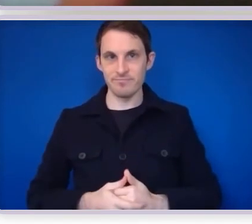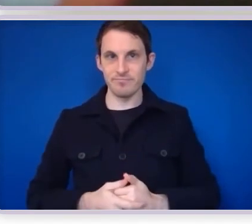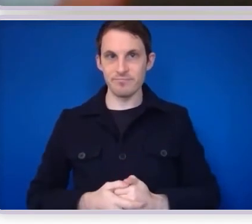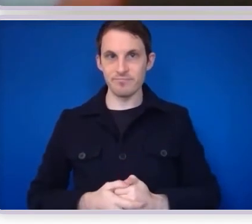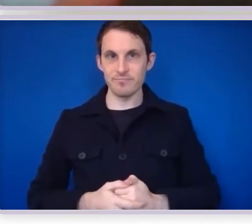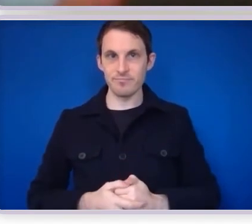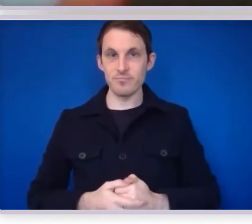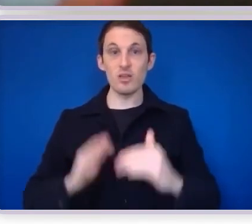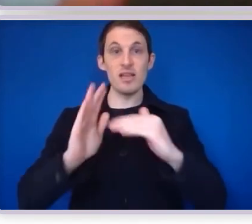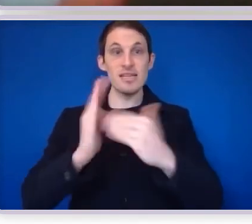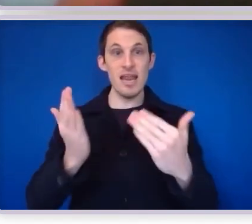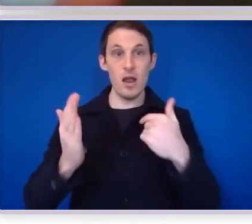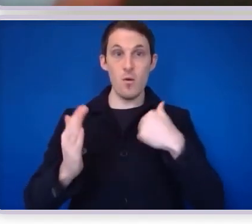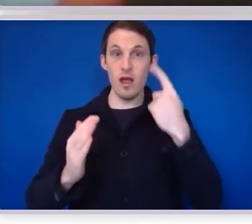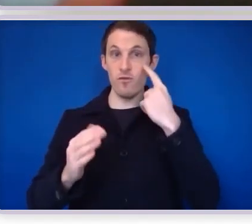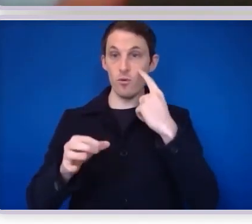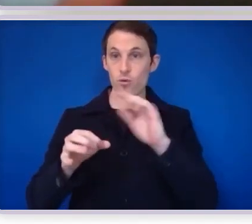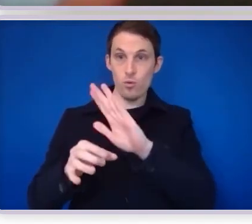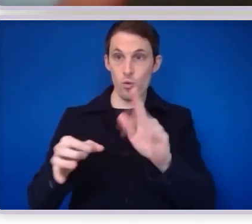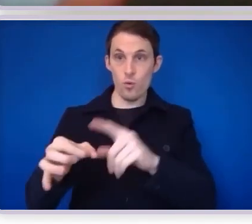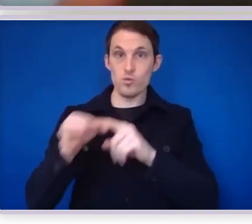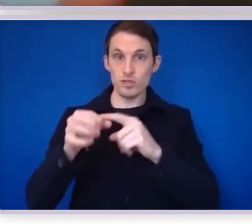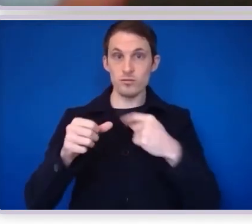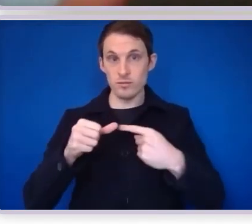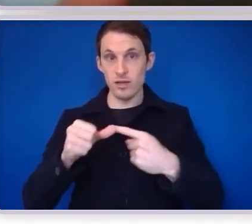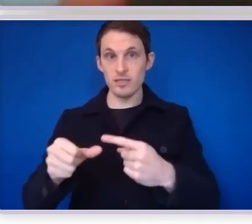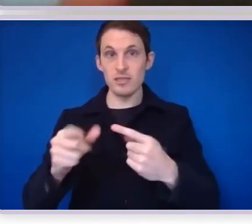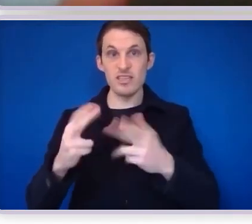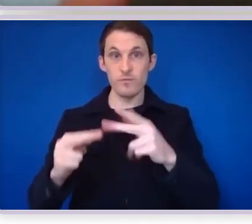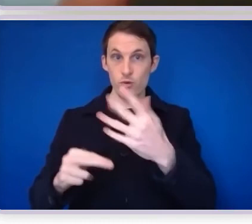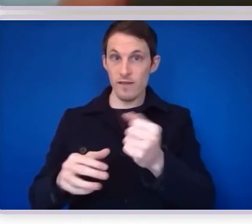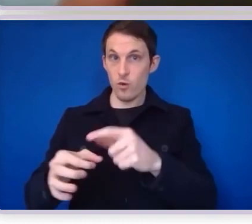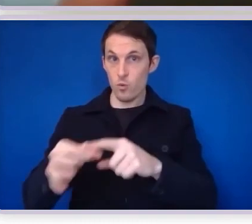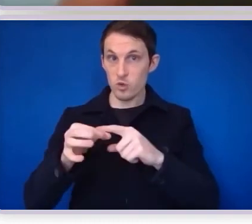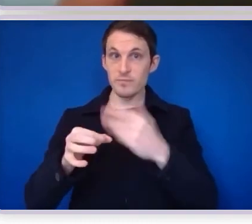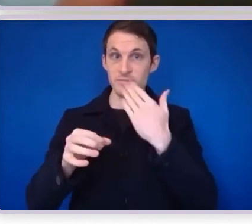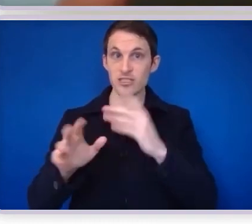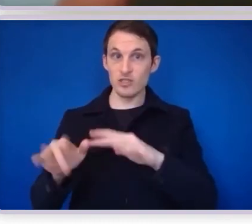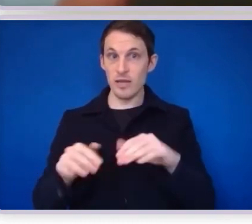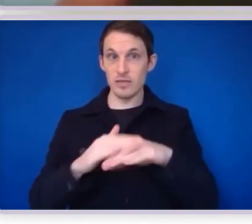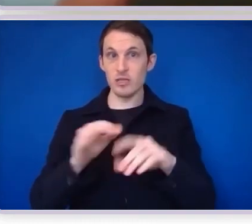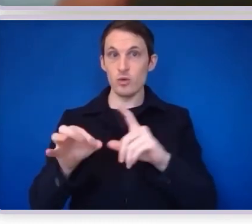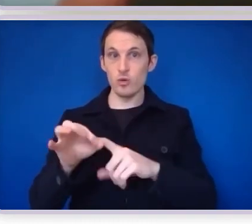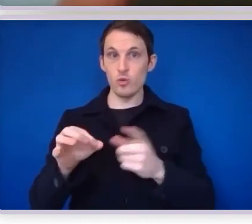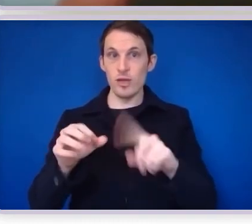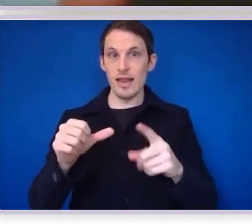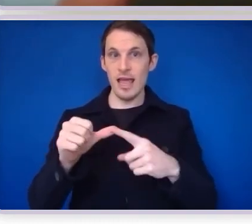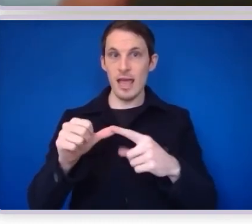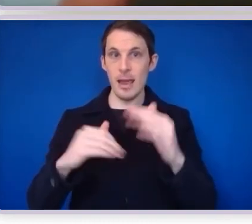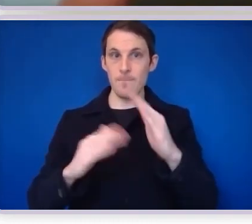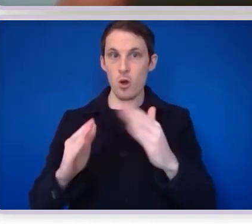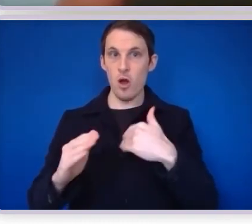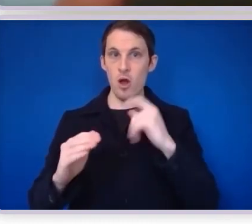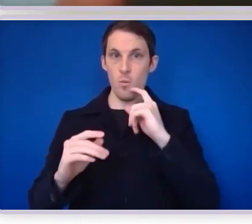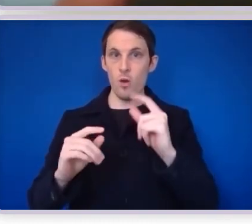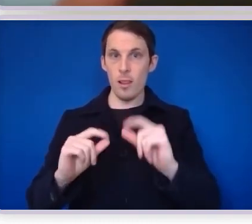go to the questions and answers now. So if you have a question you'd like to ask, please type it in the Q&A box. I'll pop them up on the screen and get